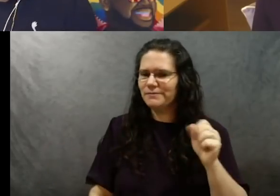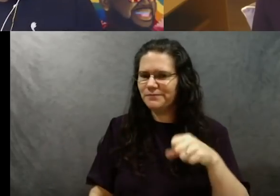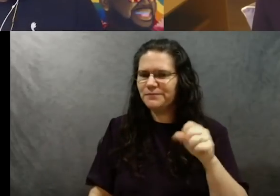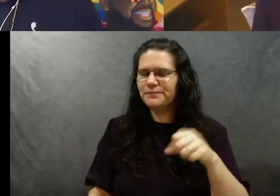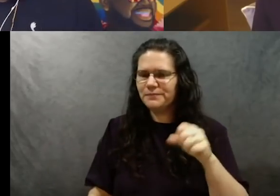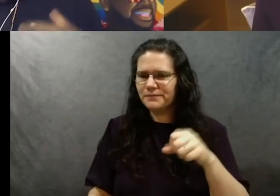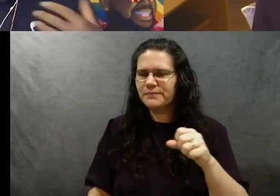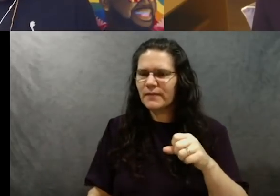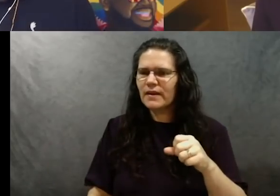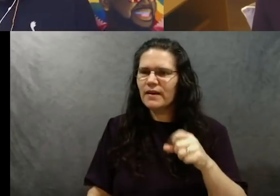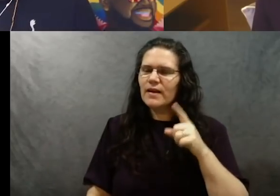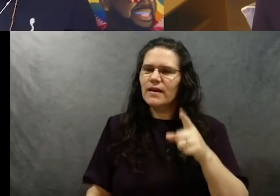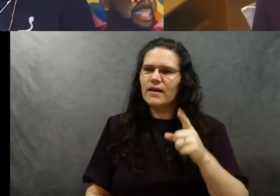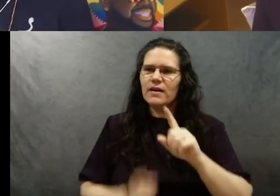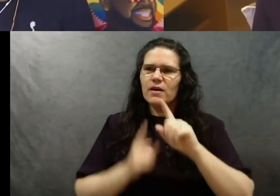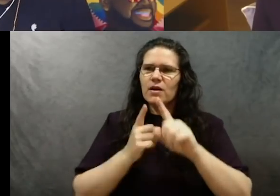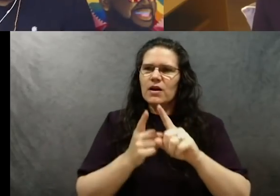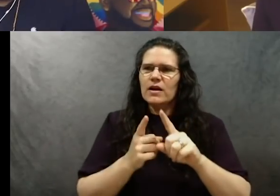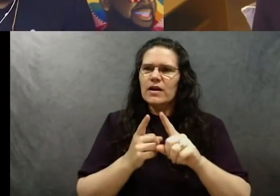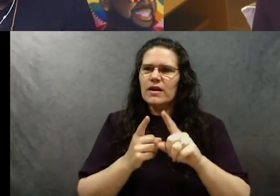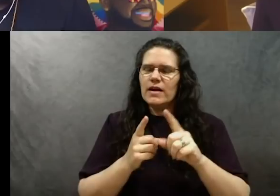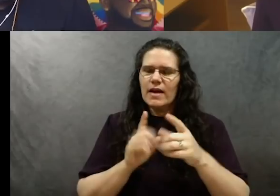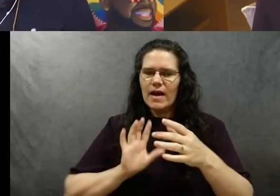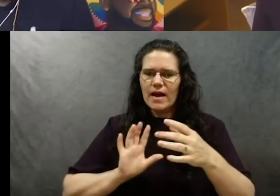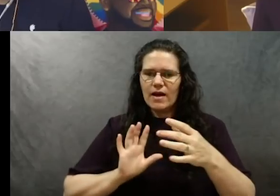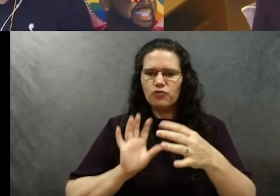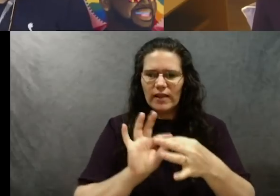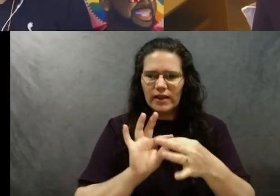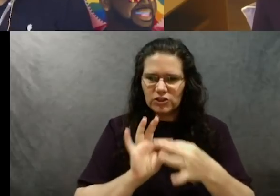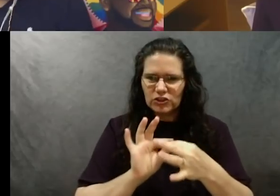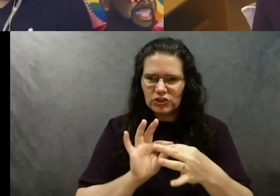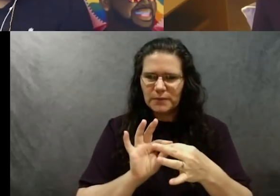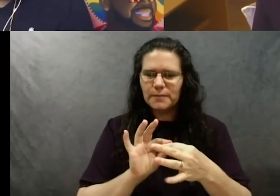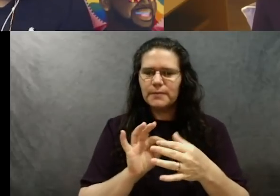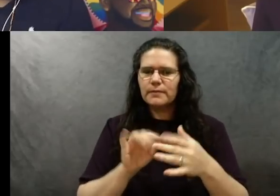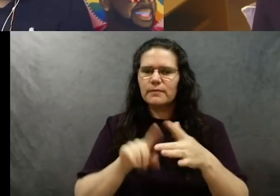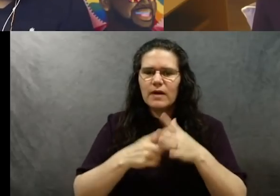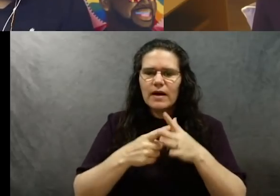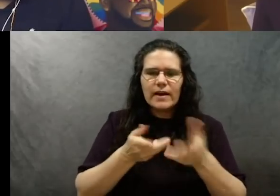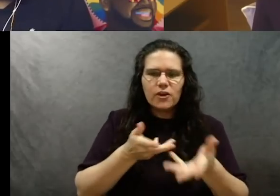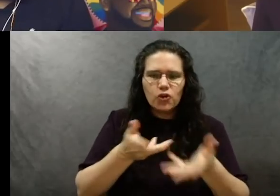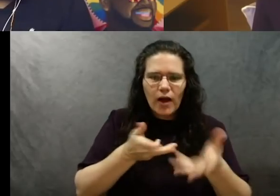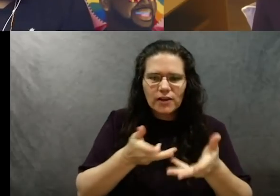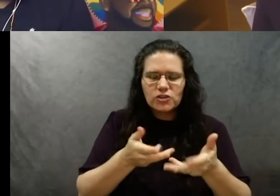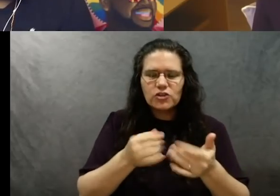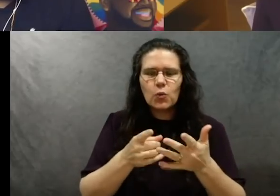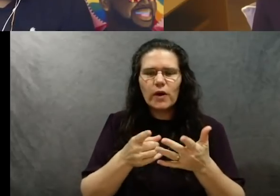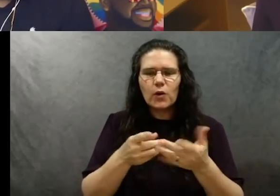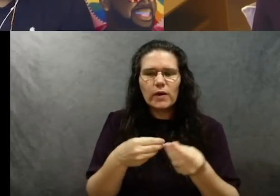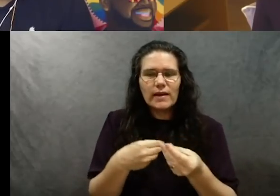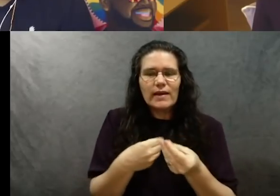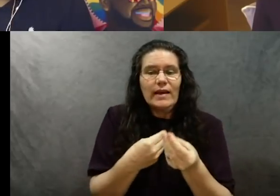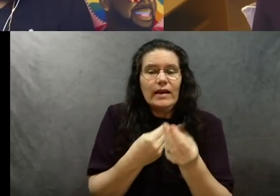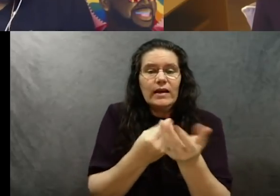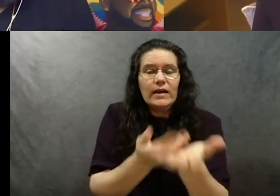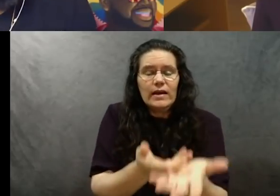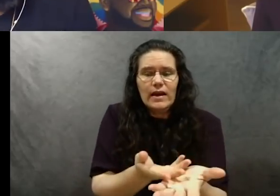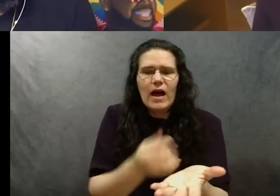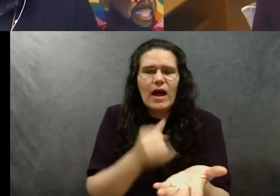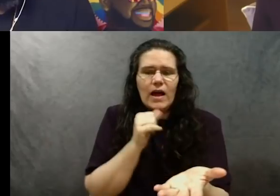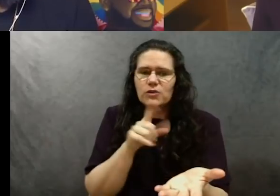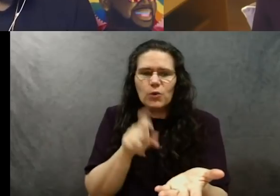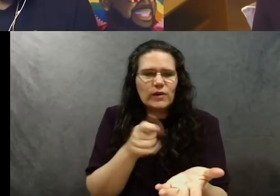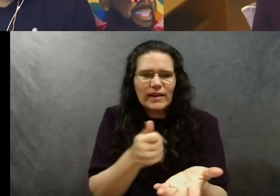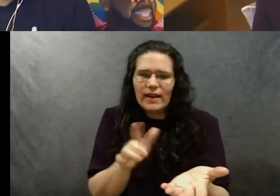we're transmitting this truth that I don't need anything from you. Like, I'm not here to take